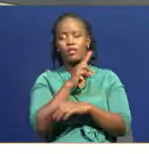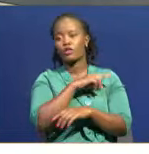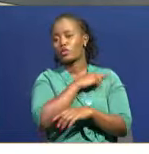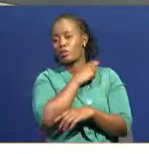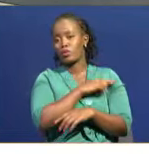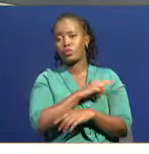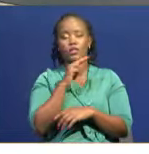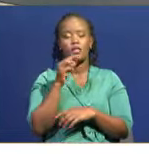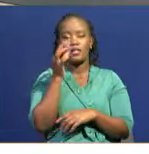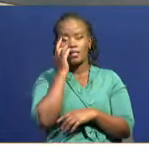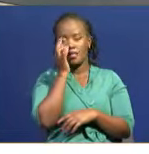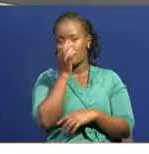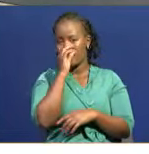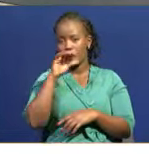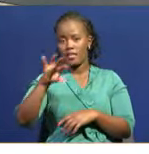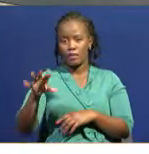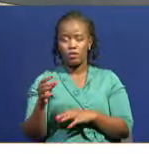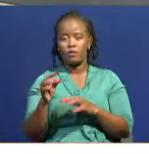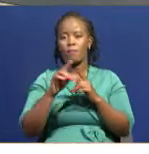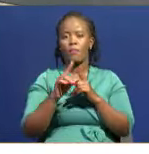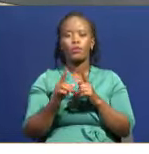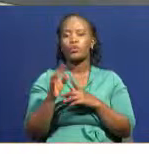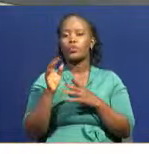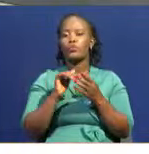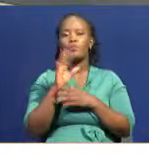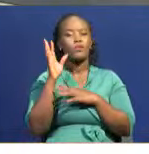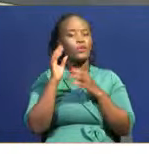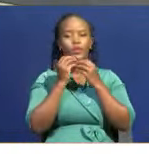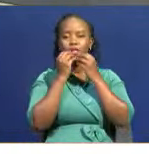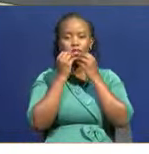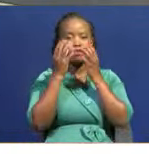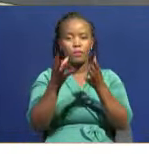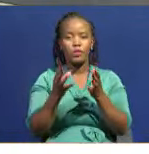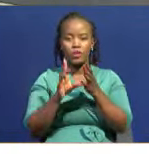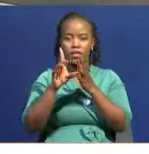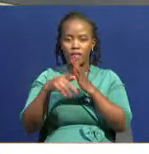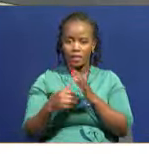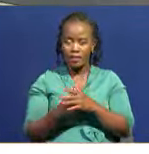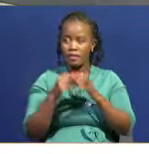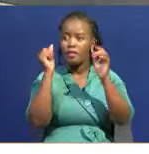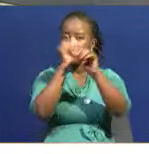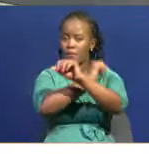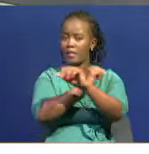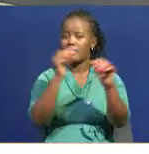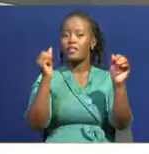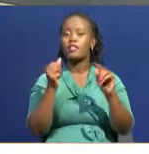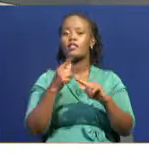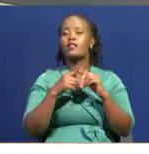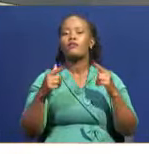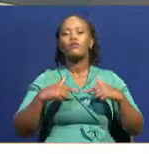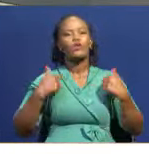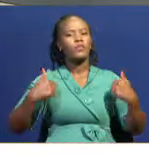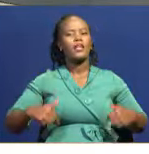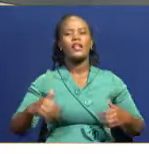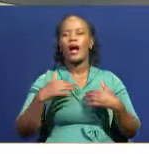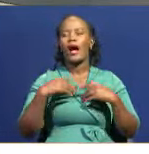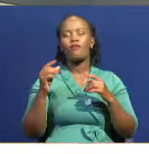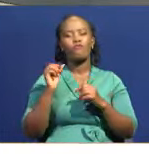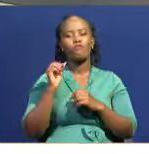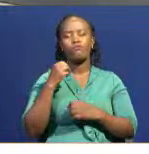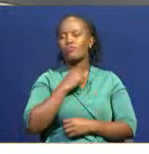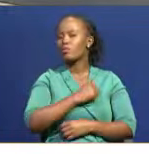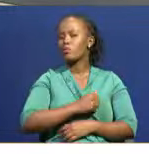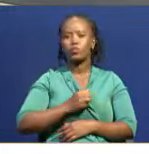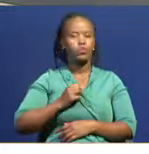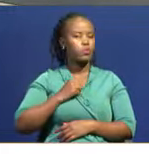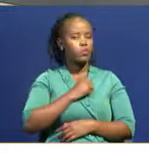within the devolved unit. And of course, we'll get you details of that and so much more. The president, all the way from China, has condoled with the family, friends,